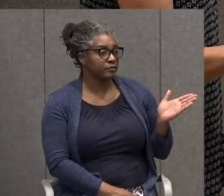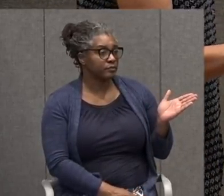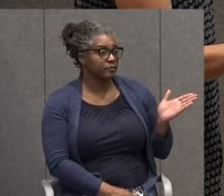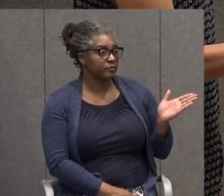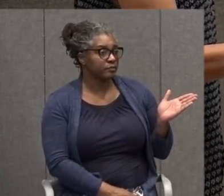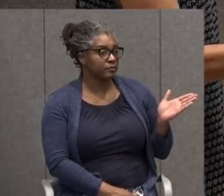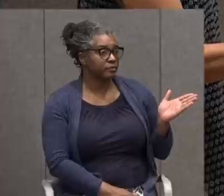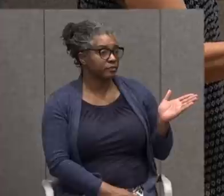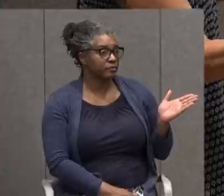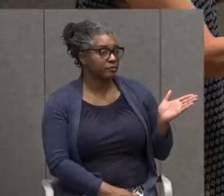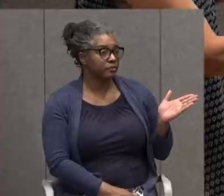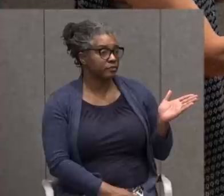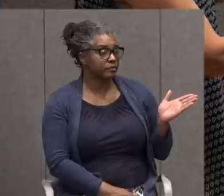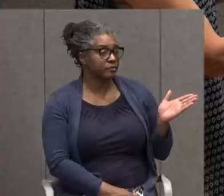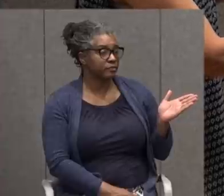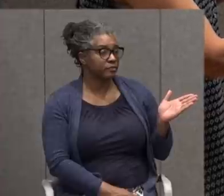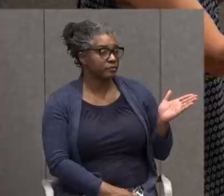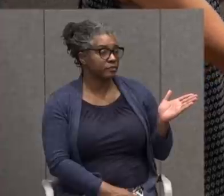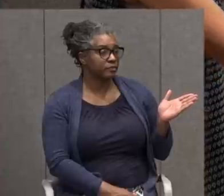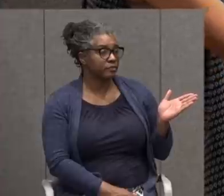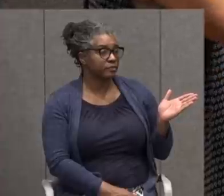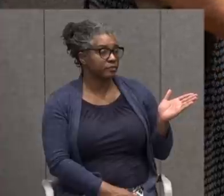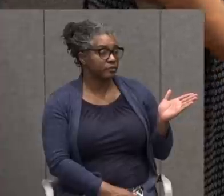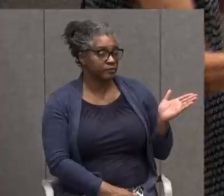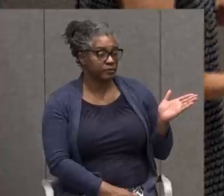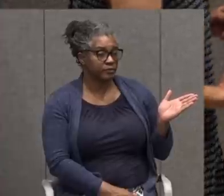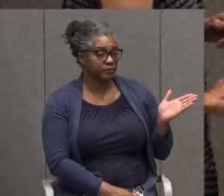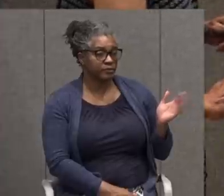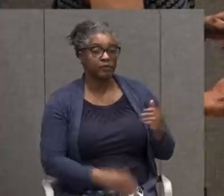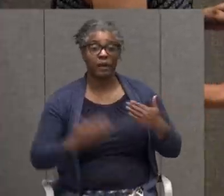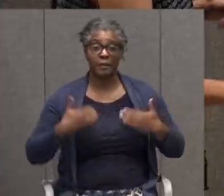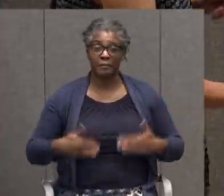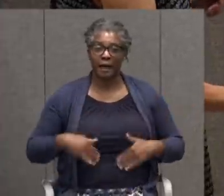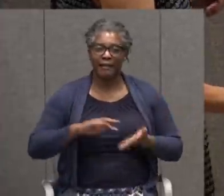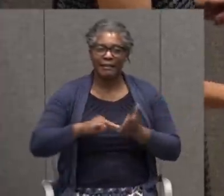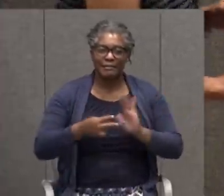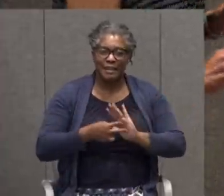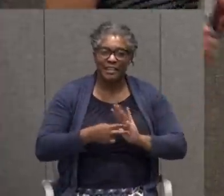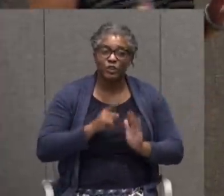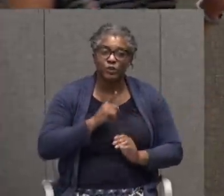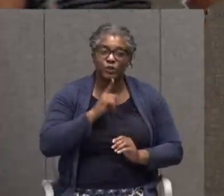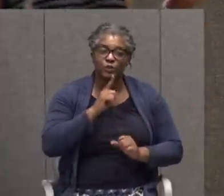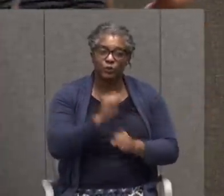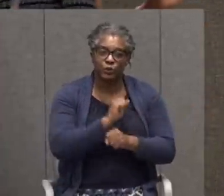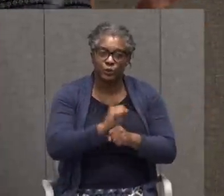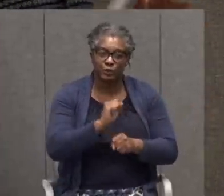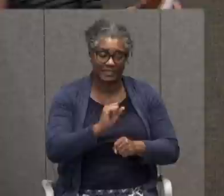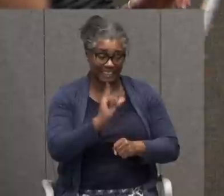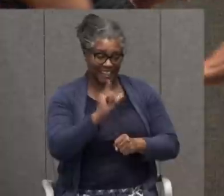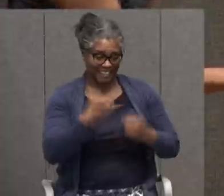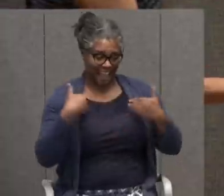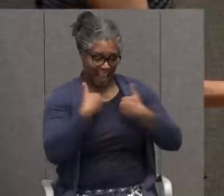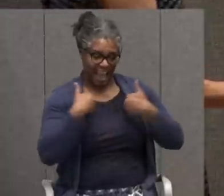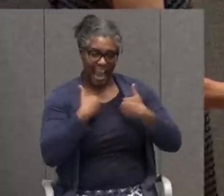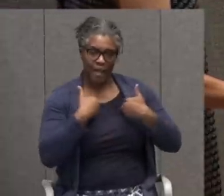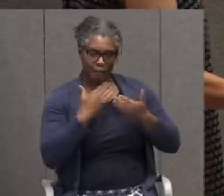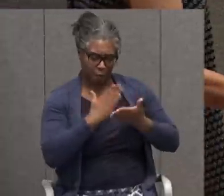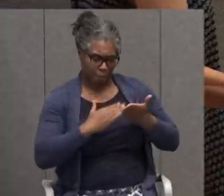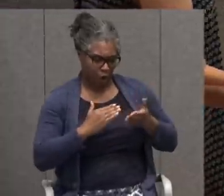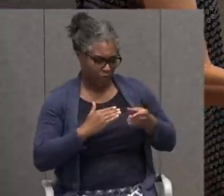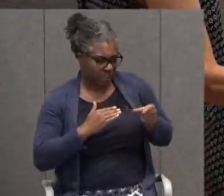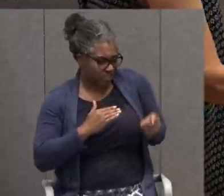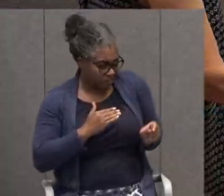parts of ancient animals. Here's our word from Miss Anna.